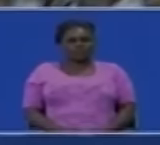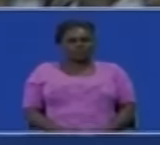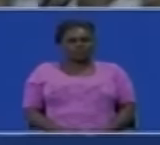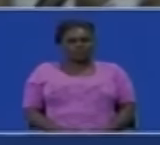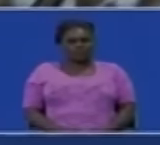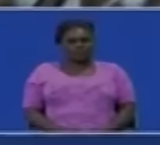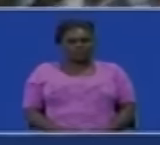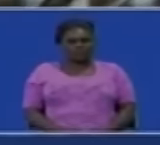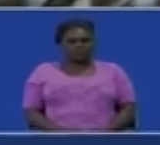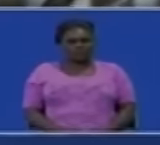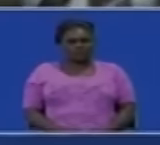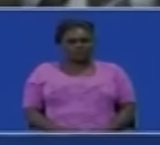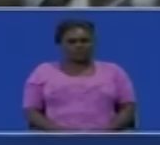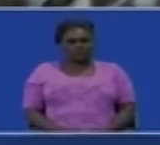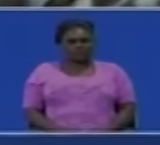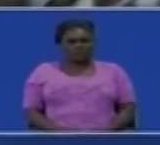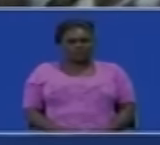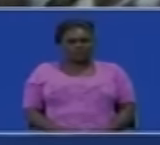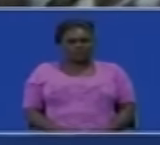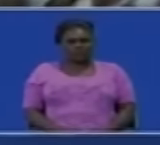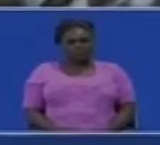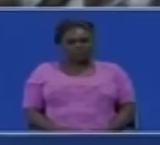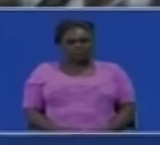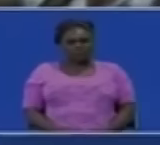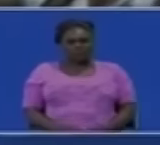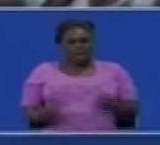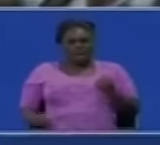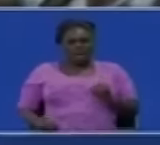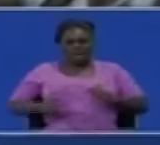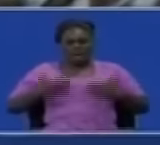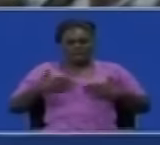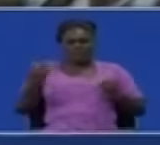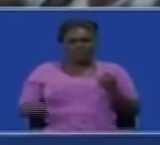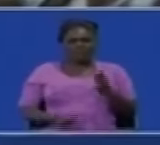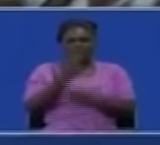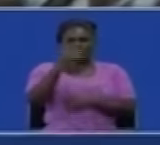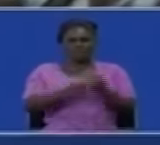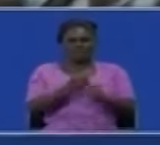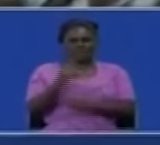It's bad argument. Yvonne, let me say Happy New Year. Happy New Year. For the time being.